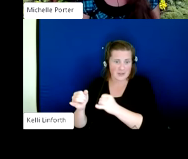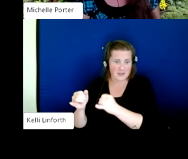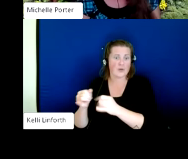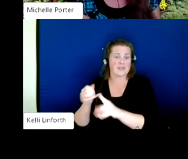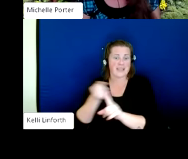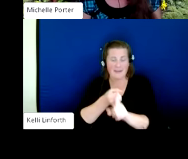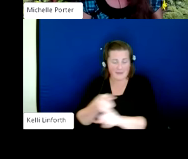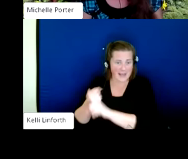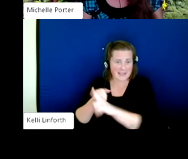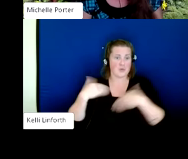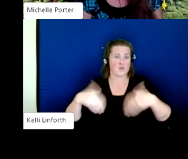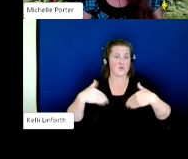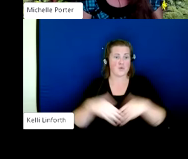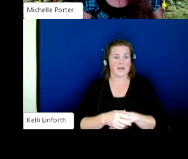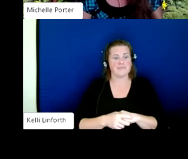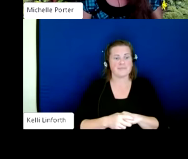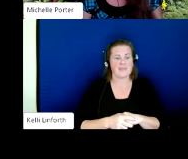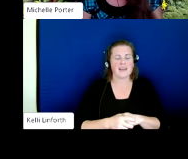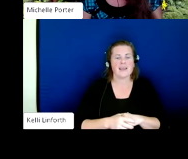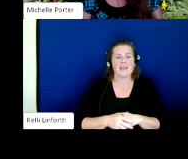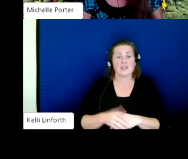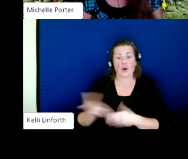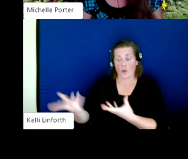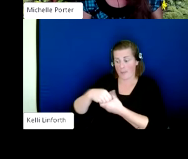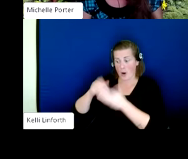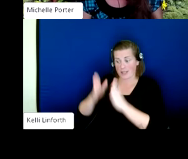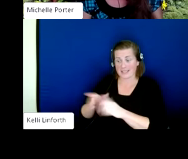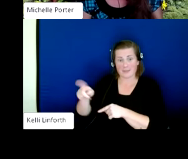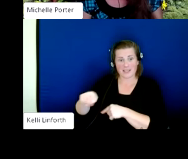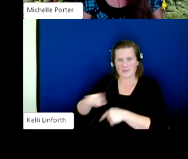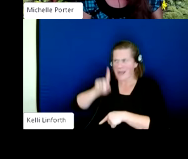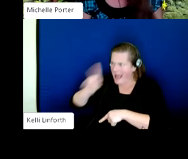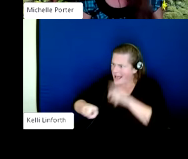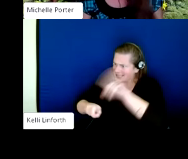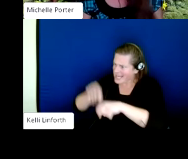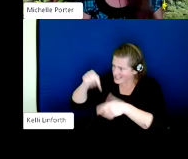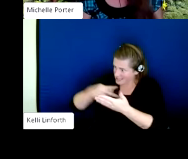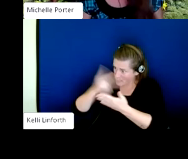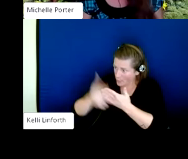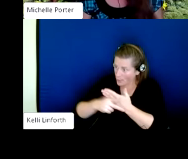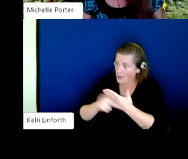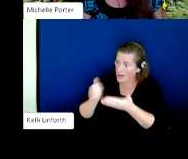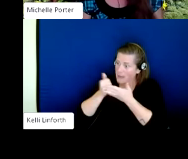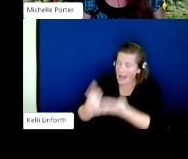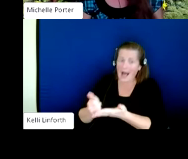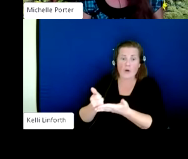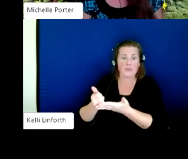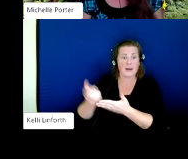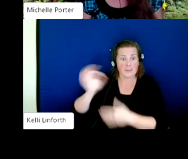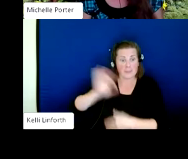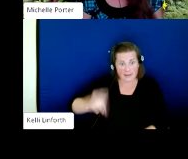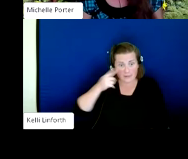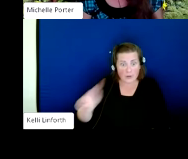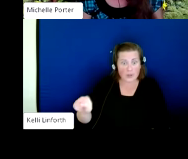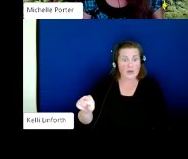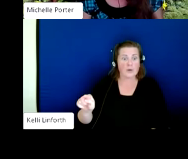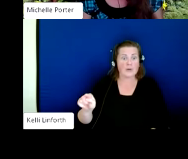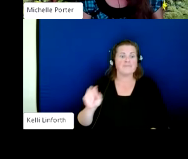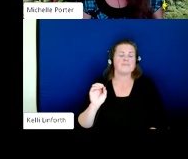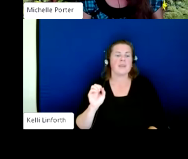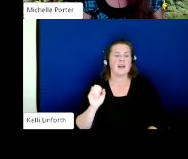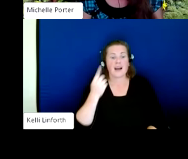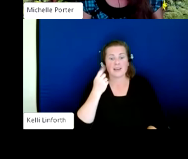we did ask the research participants how useful they found the program, and on a scale from 1 to